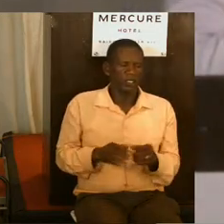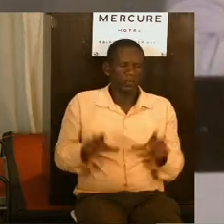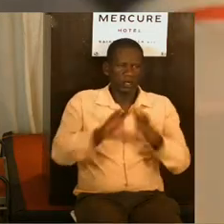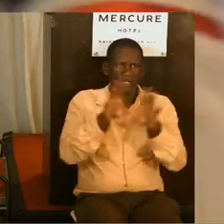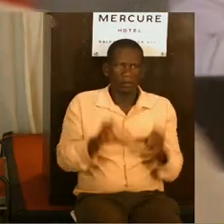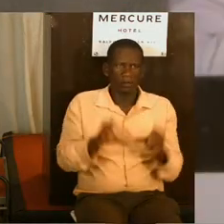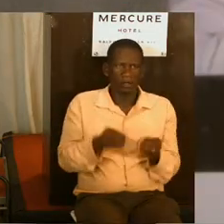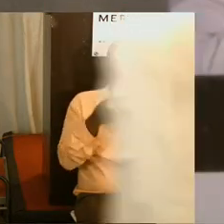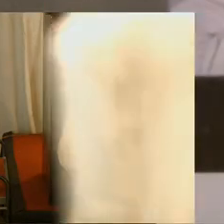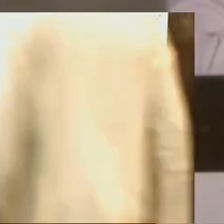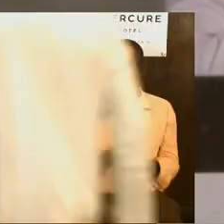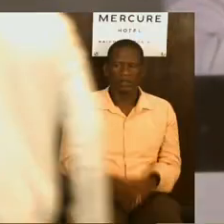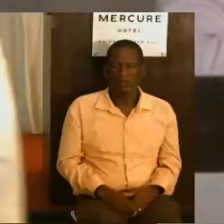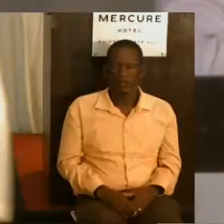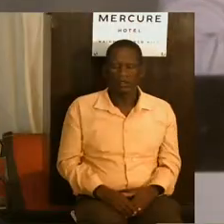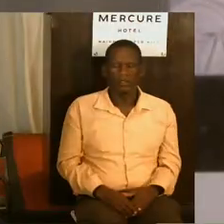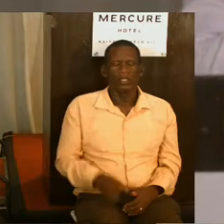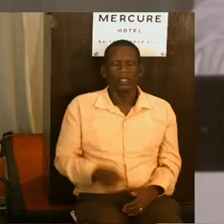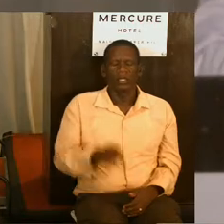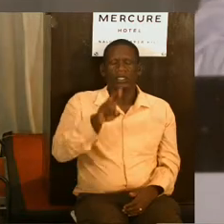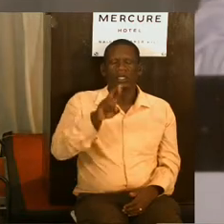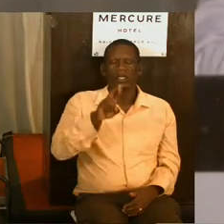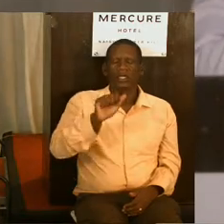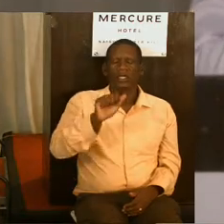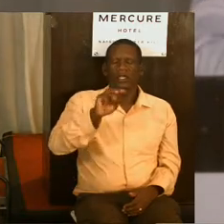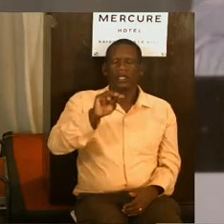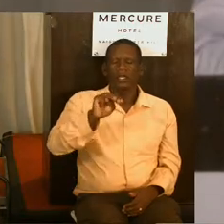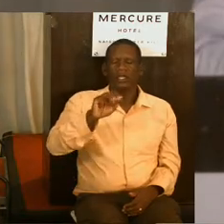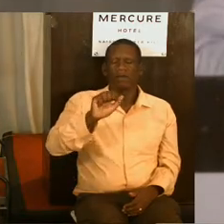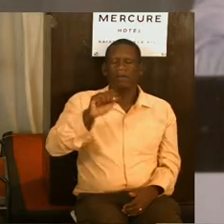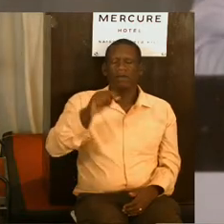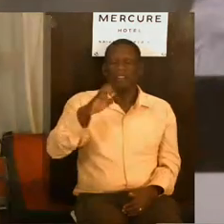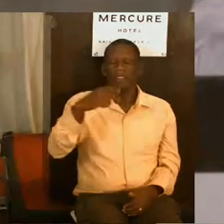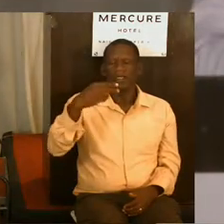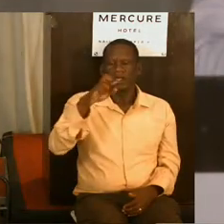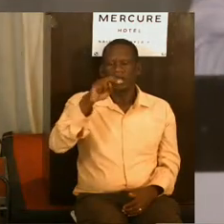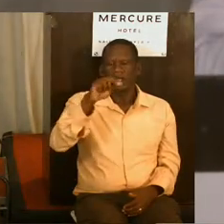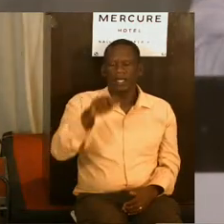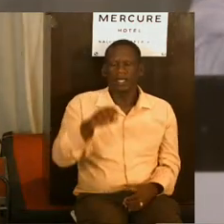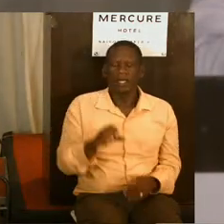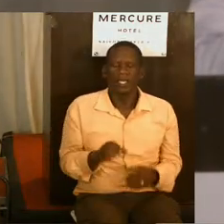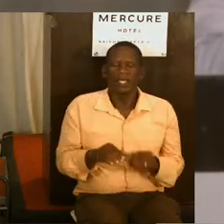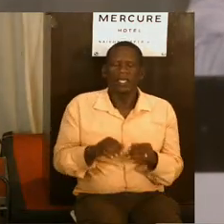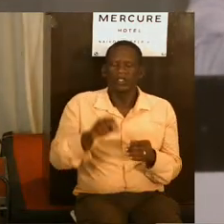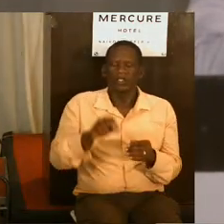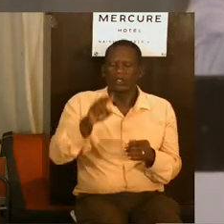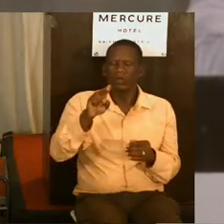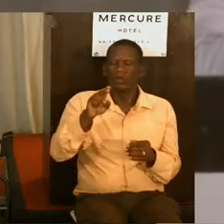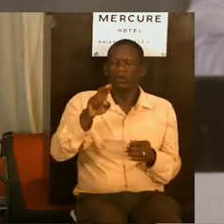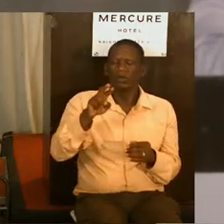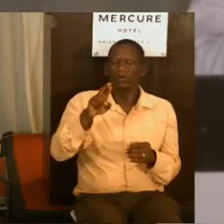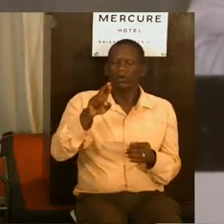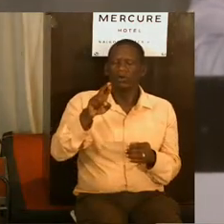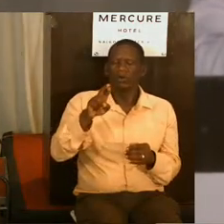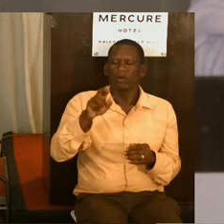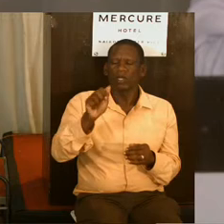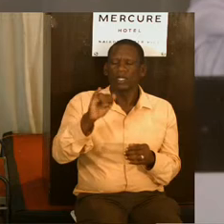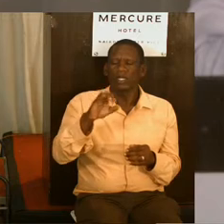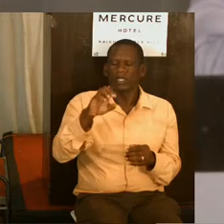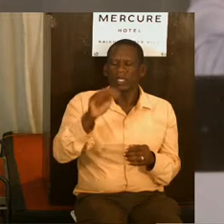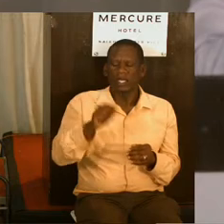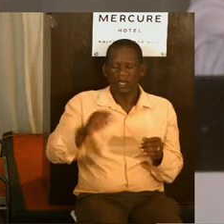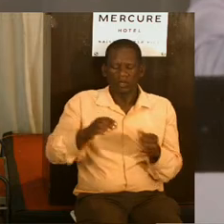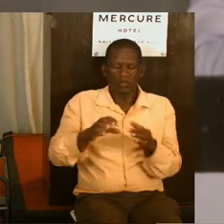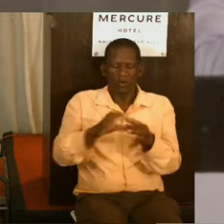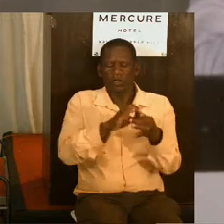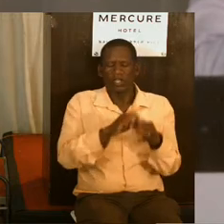summary so Ramadan Shaban is the uraya county coordinator for narrow